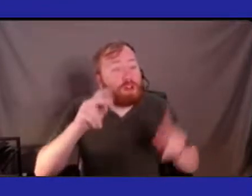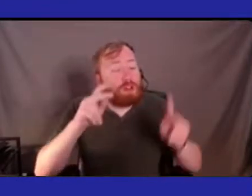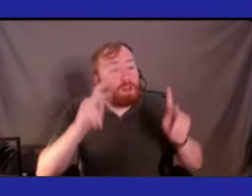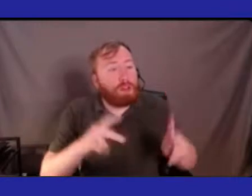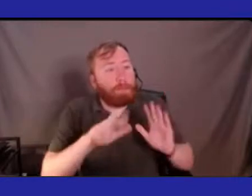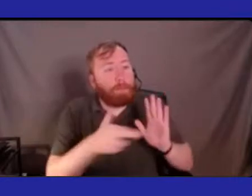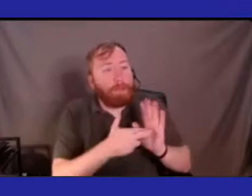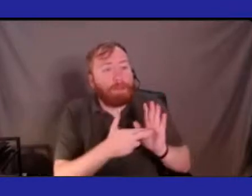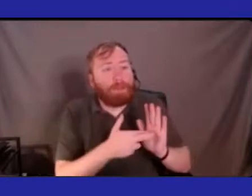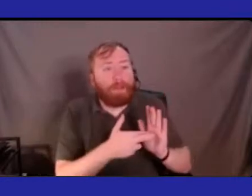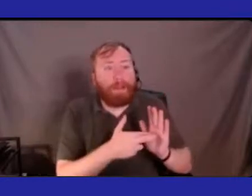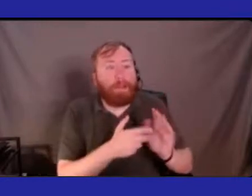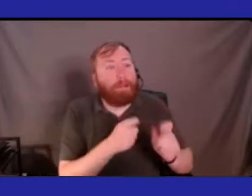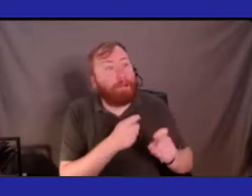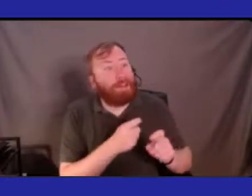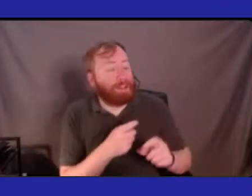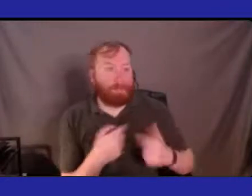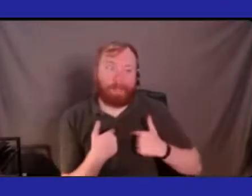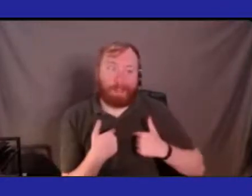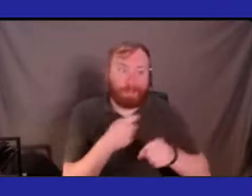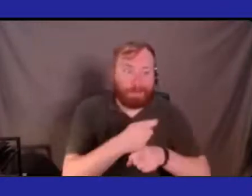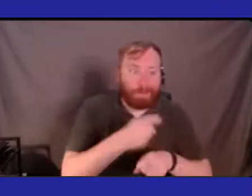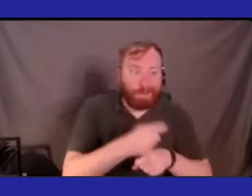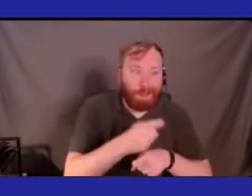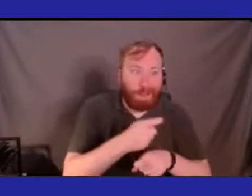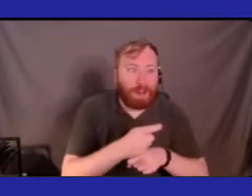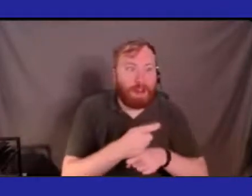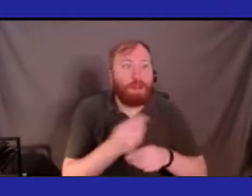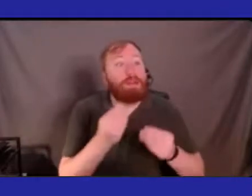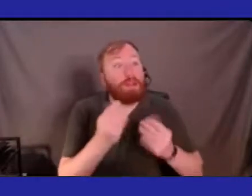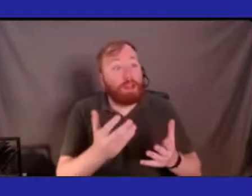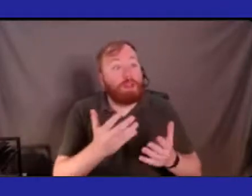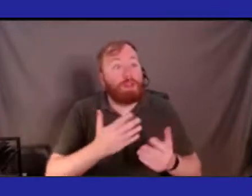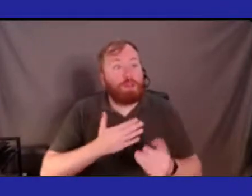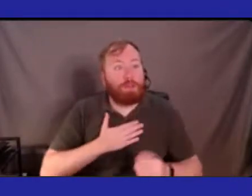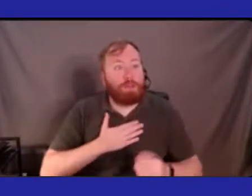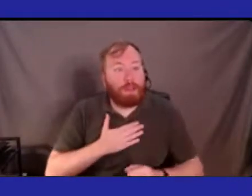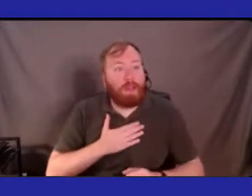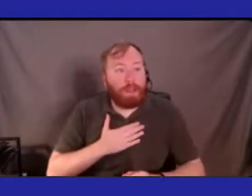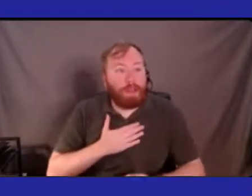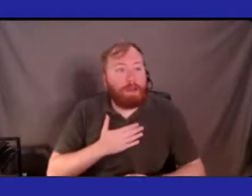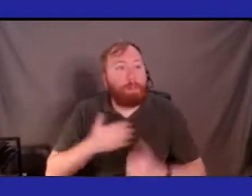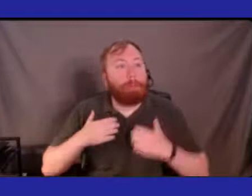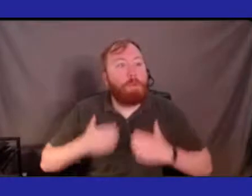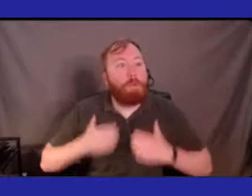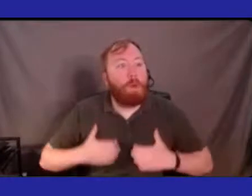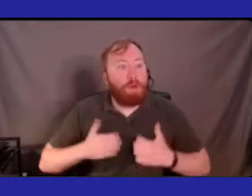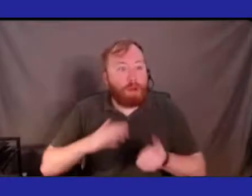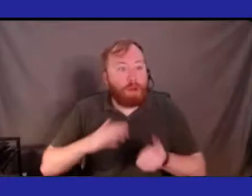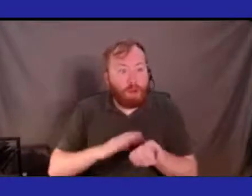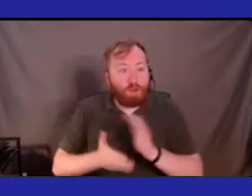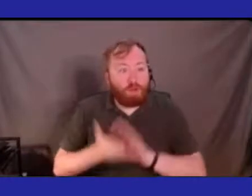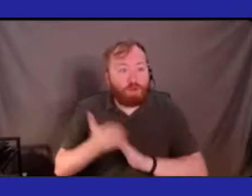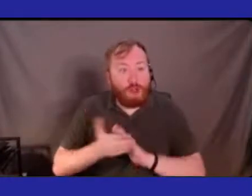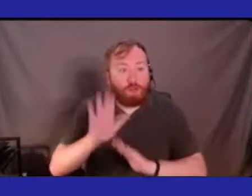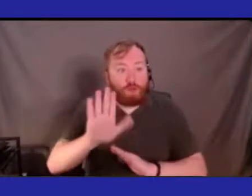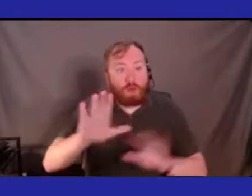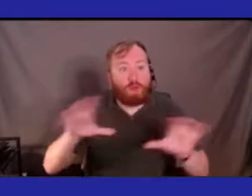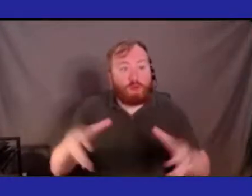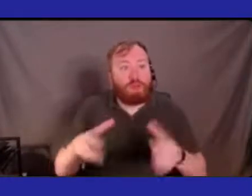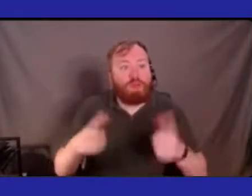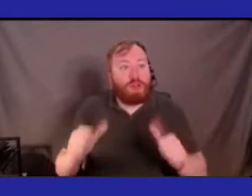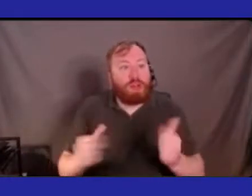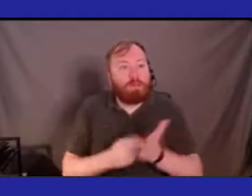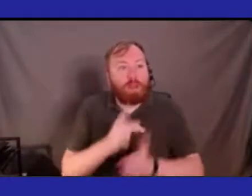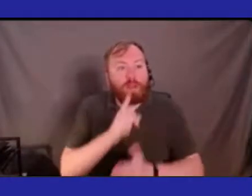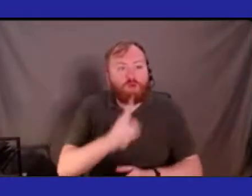making a joke out of it. Well, let me tell you, my pulmonary doctor who runs your medical IC unit tries everything to make sure before I should